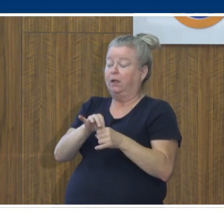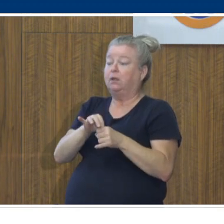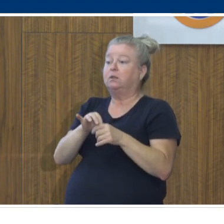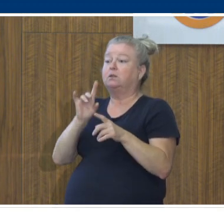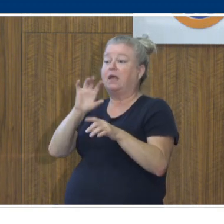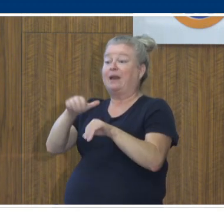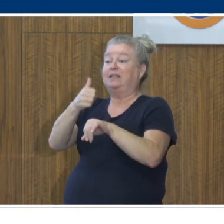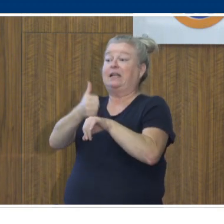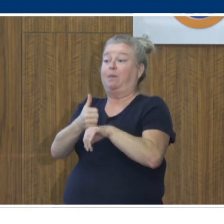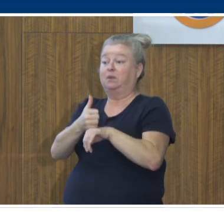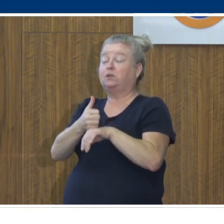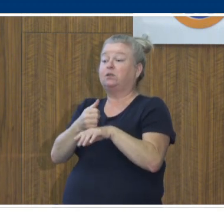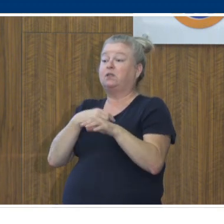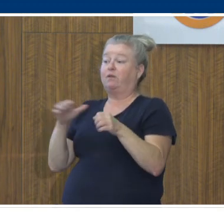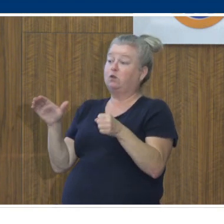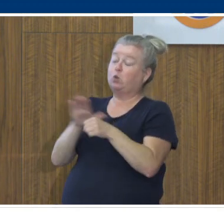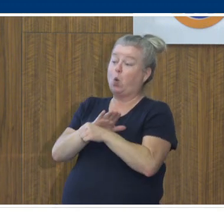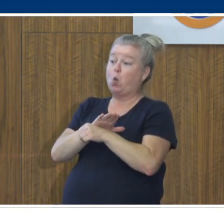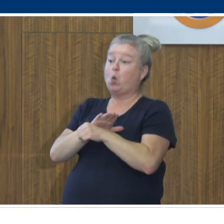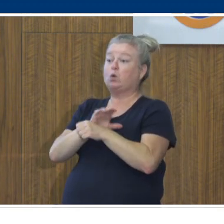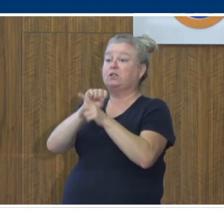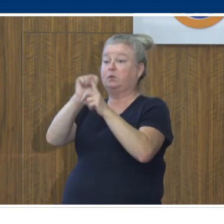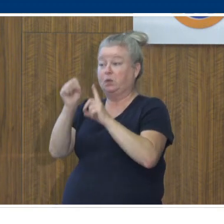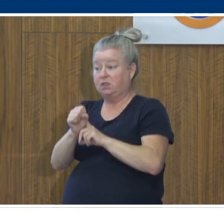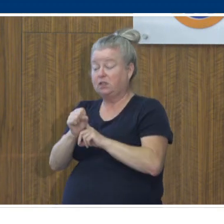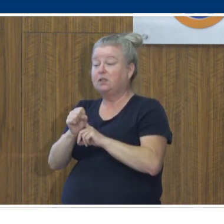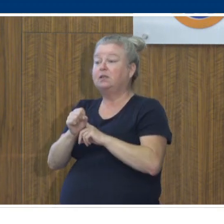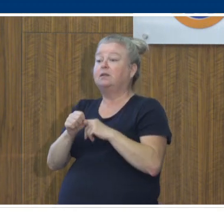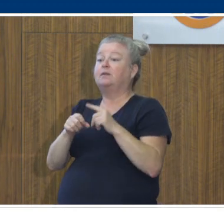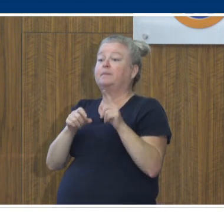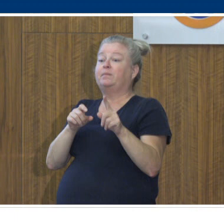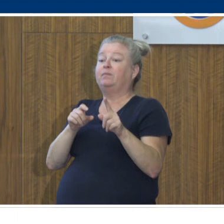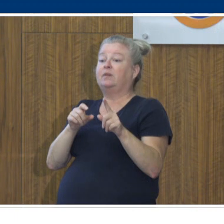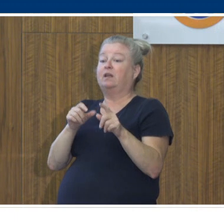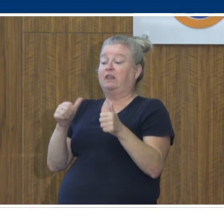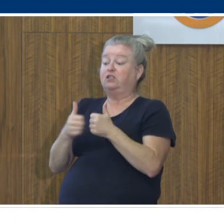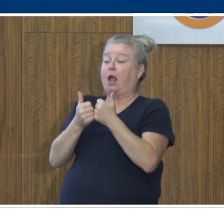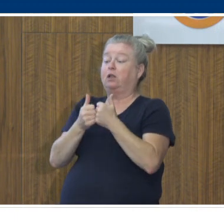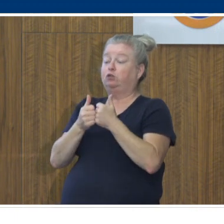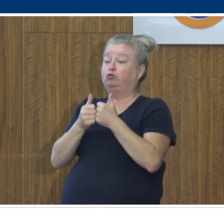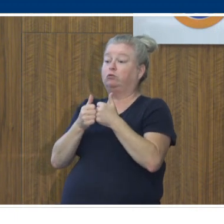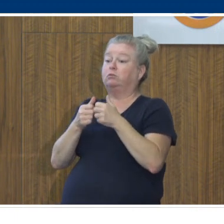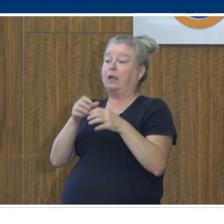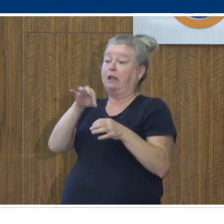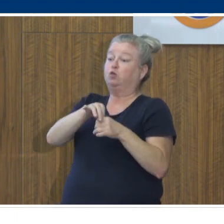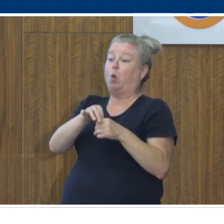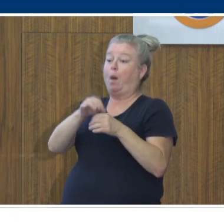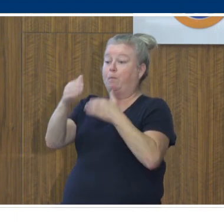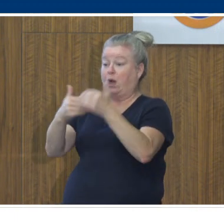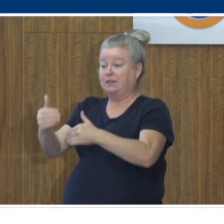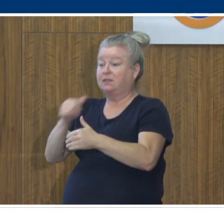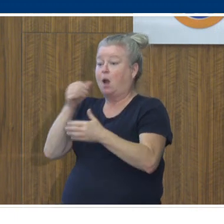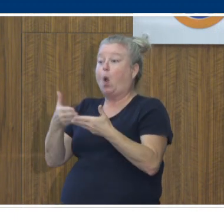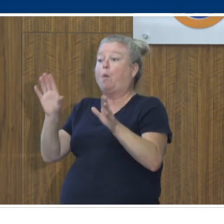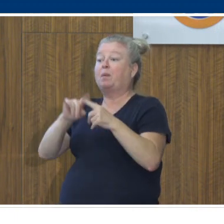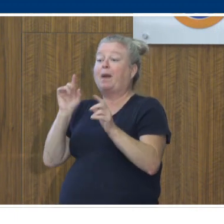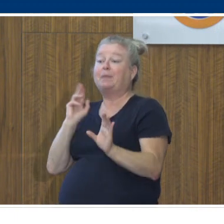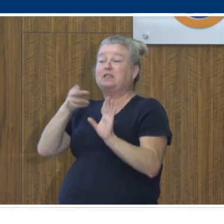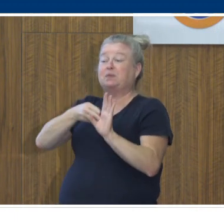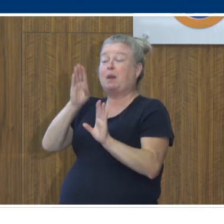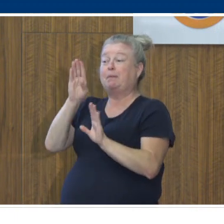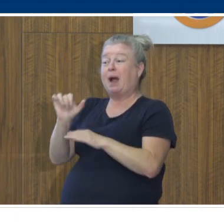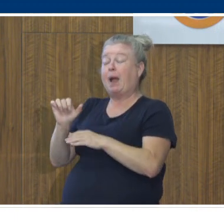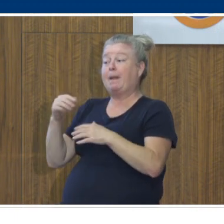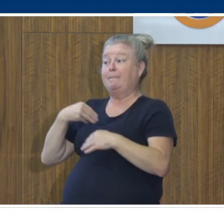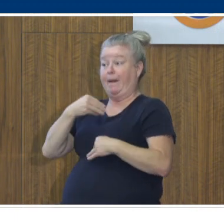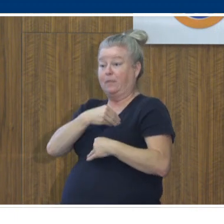if, based on the totality of circumstances, the challenged electoral process is not equally open to participation by members of a